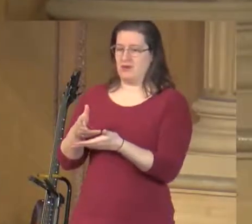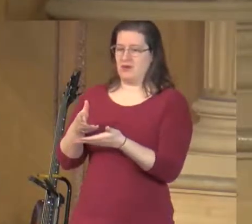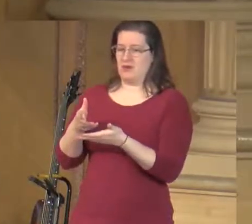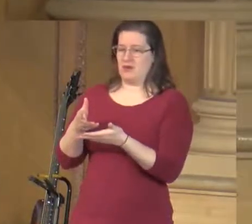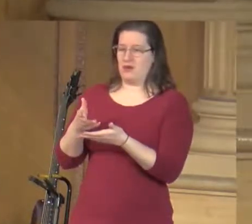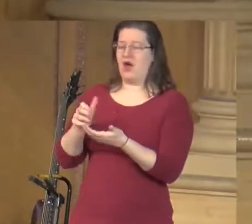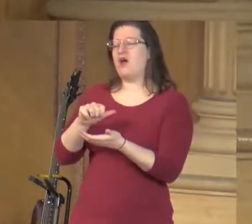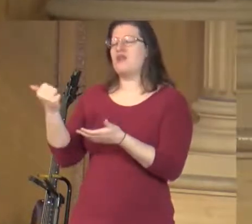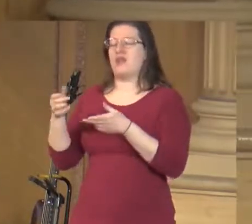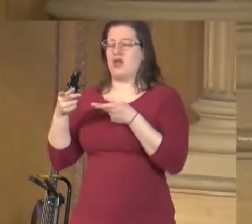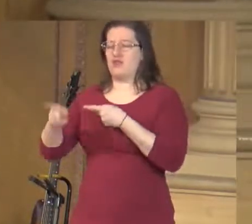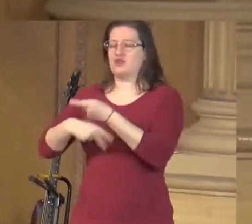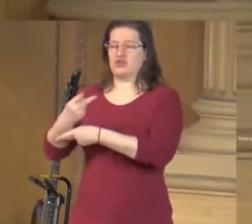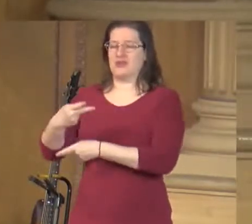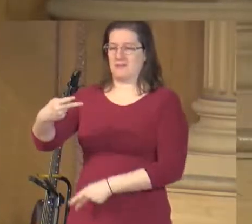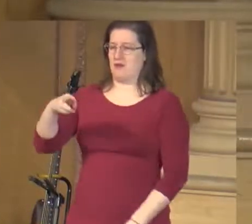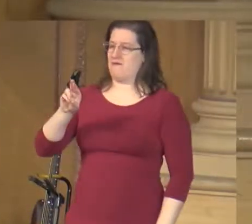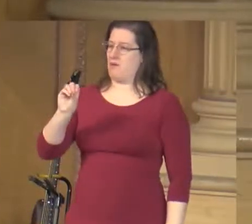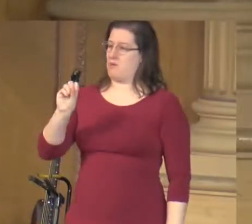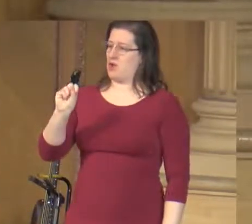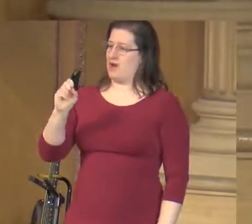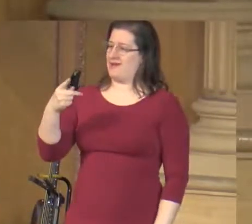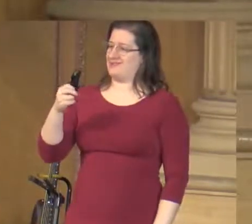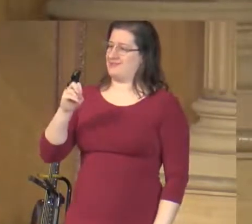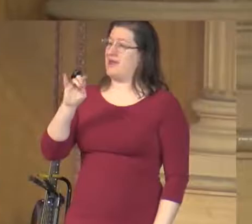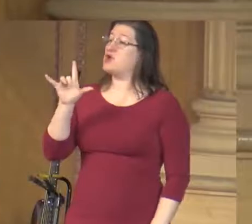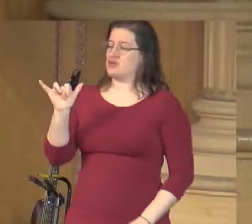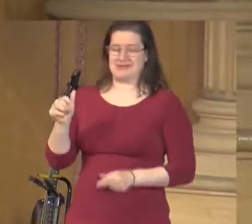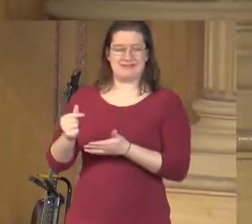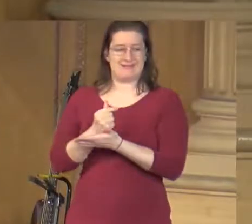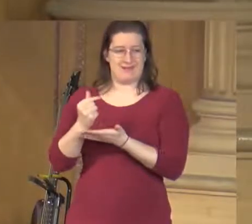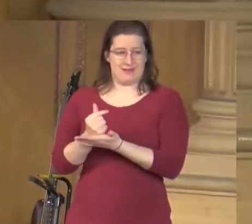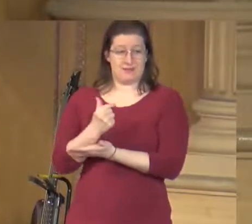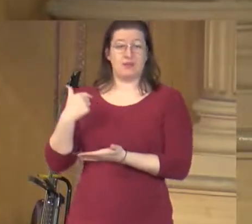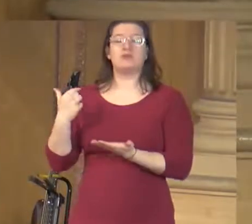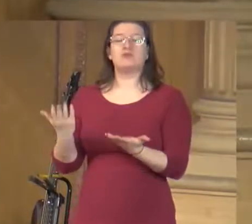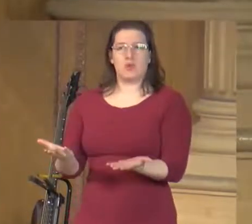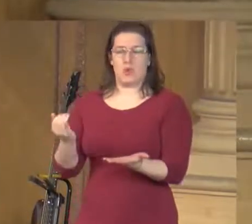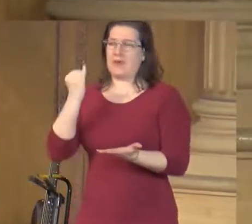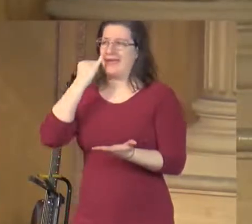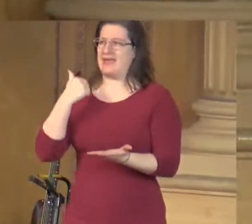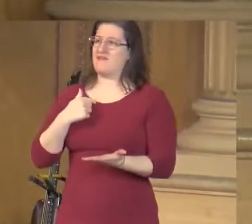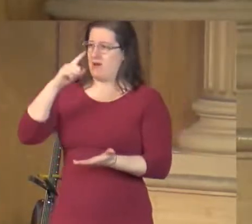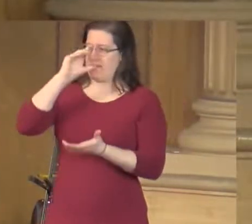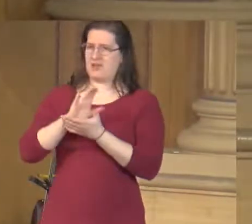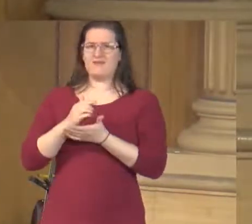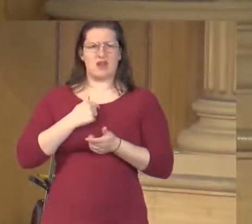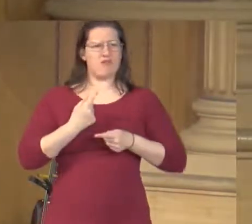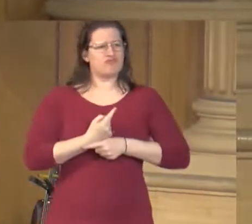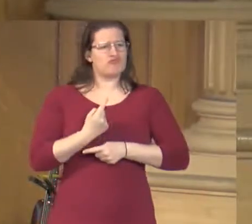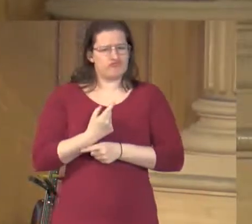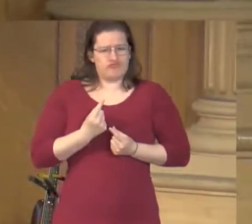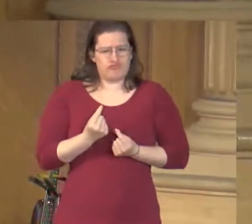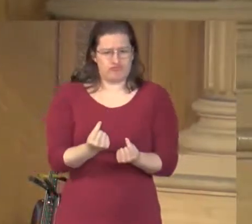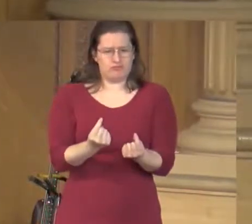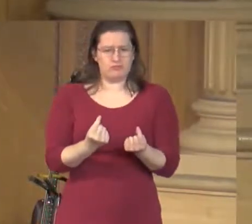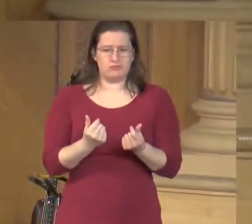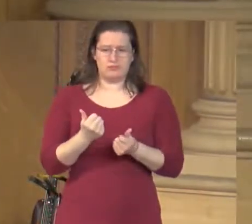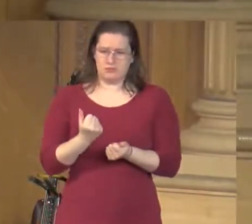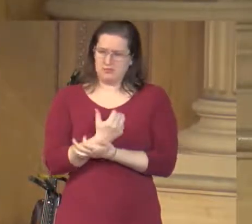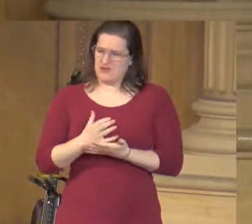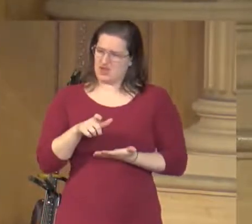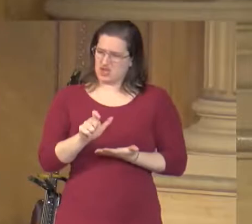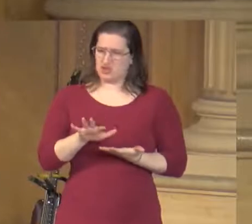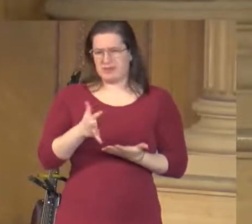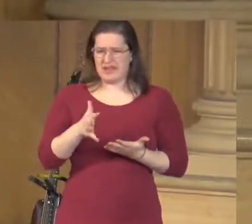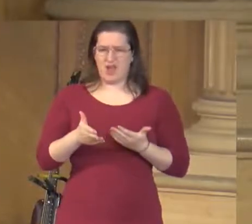us when we do walk through suffering, that we do really believe that if I'm doing right, things should go well for me.